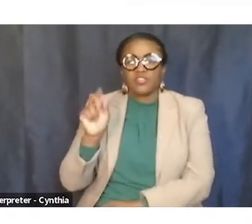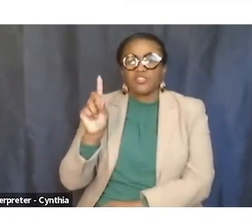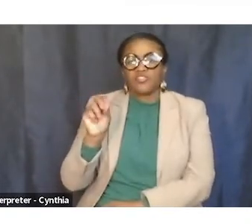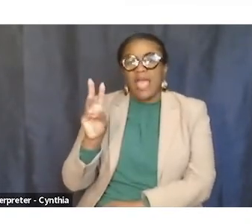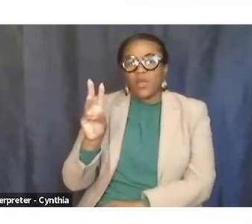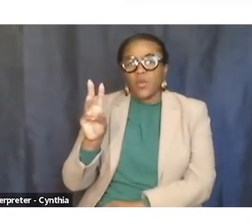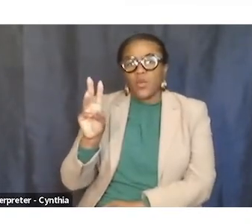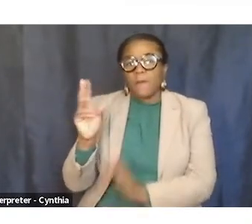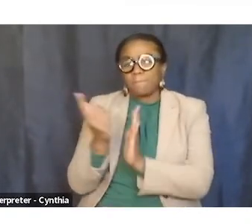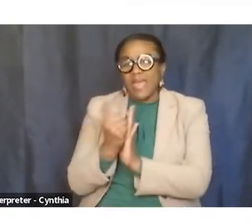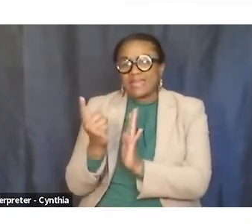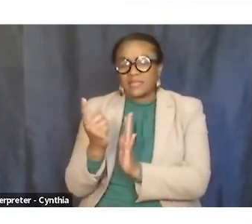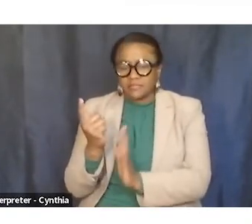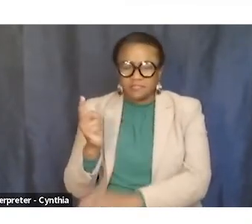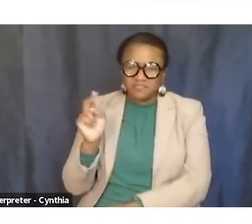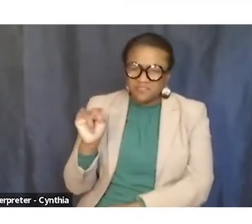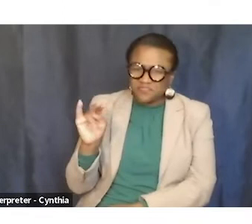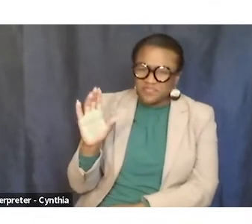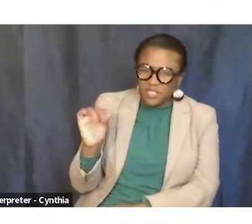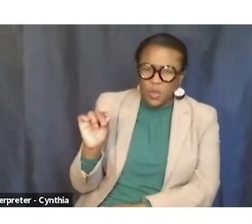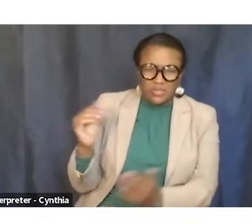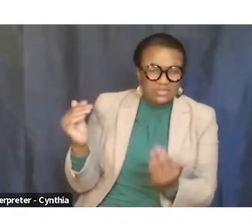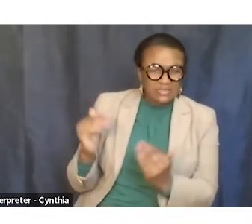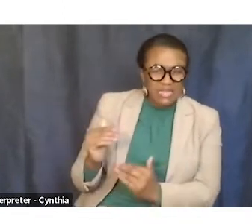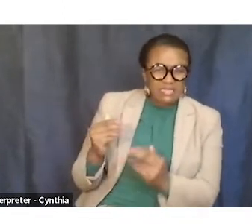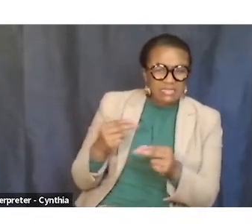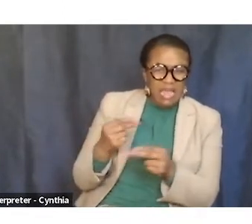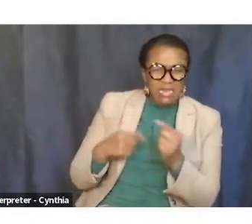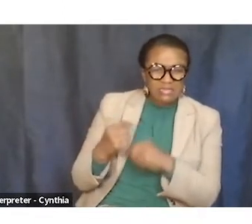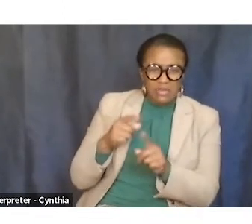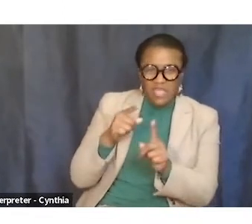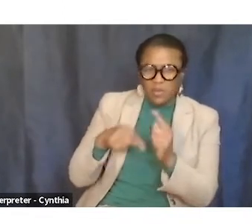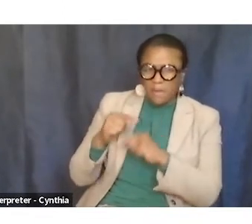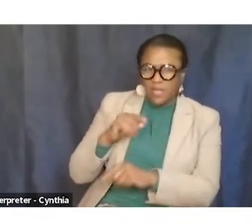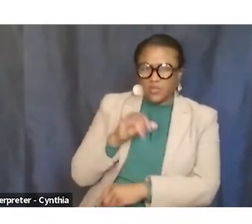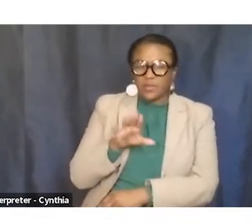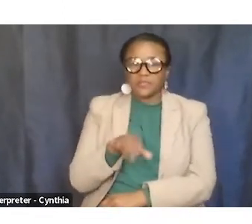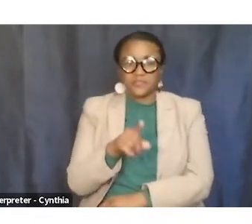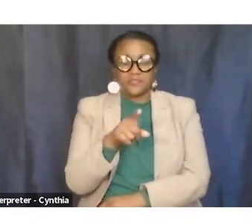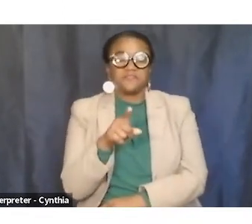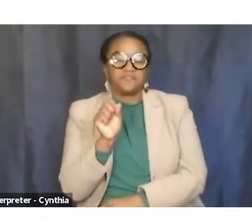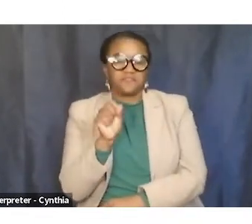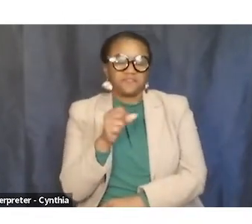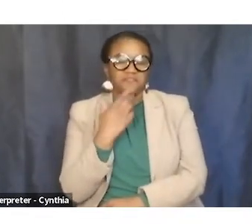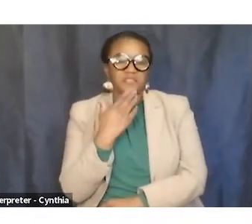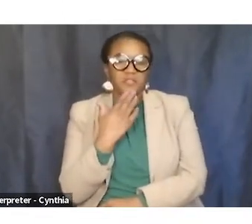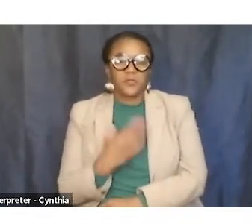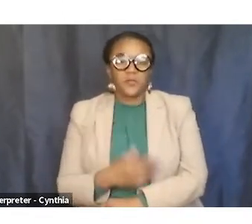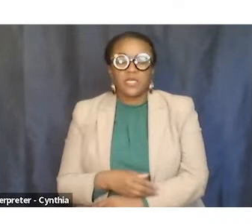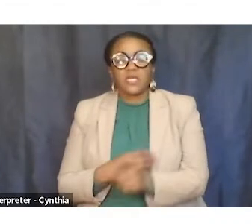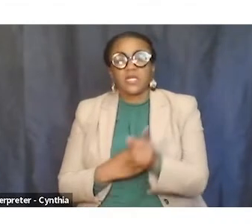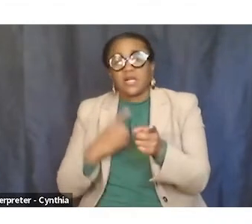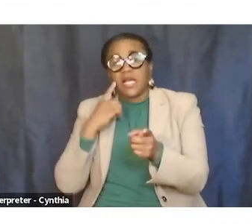gonna, actually, Nicole, if you can go to the next slide instead, and then we can come back to the shadow banning slide. Thank you so much. I